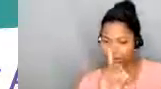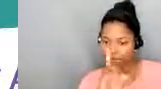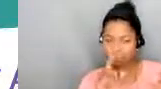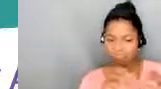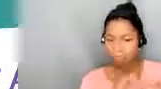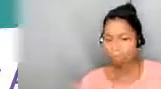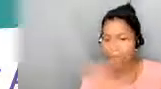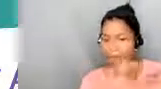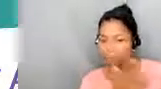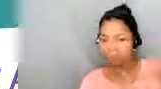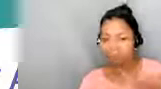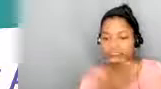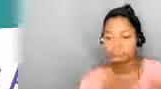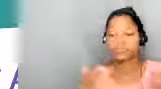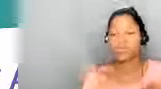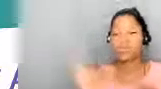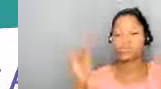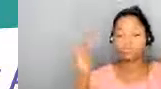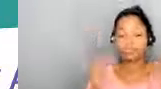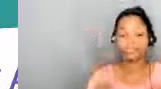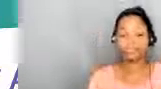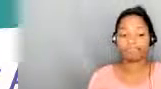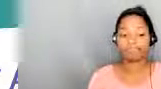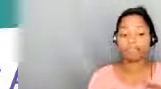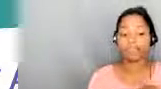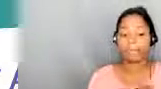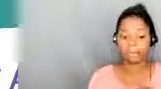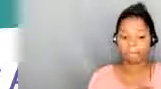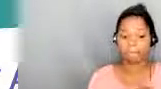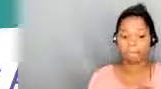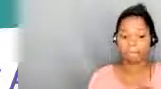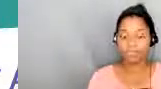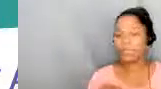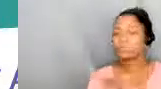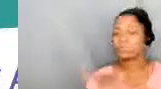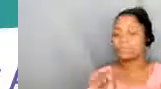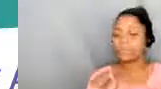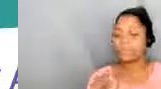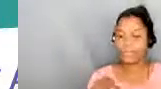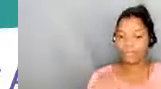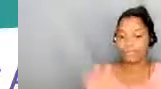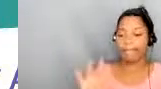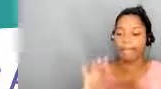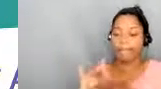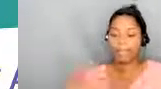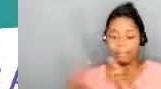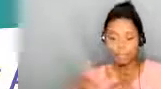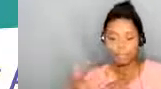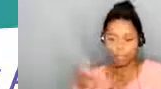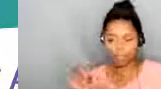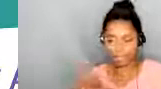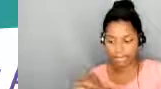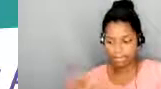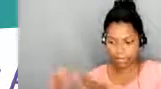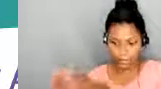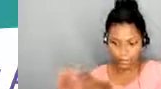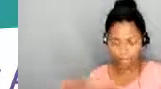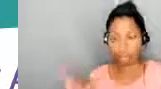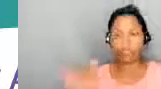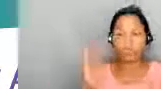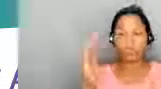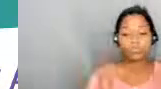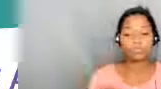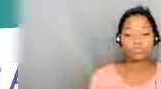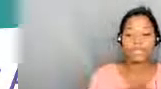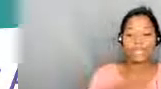and then connect older adults to engagement opportunities within your organizations. And then there's also a calendar of social engagement